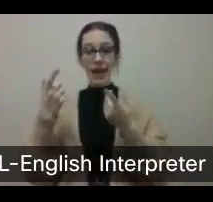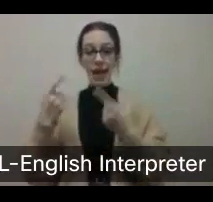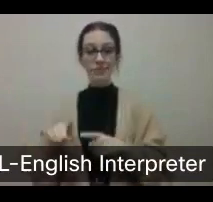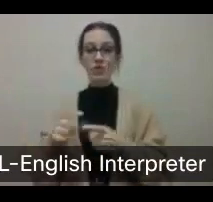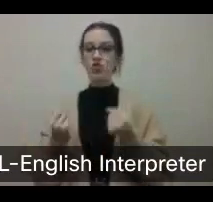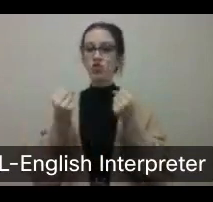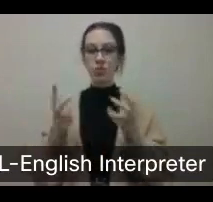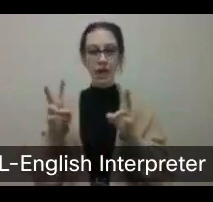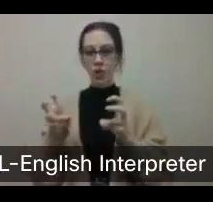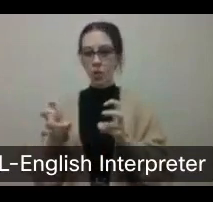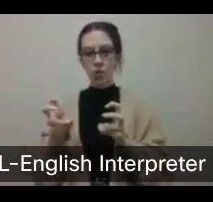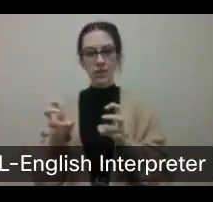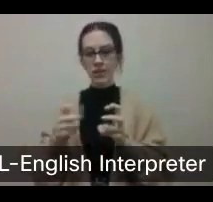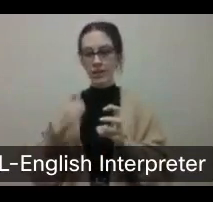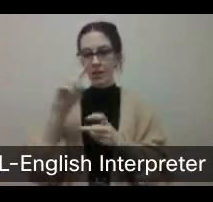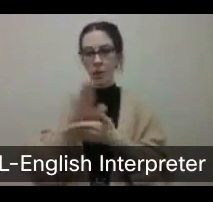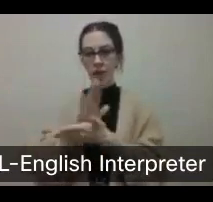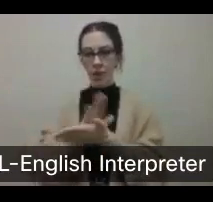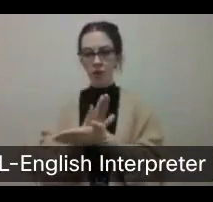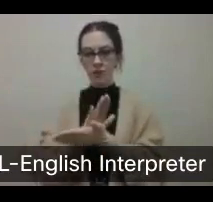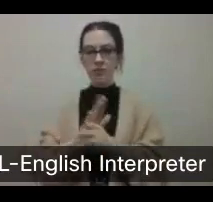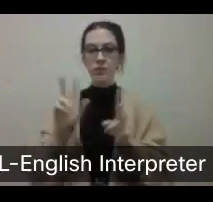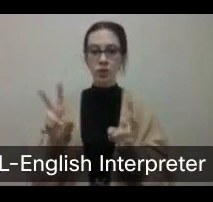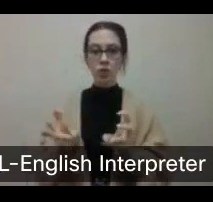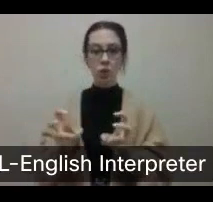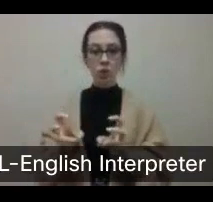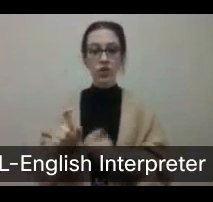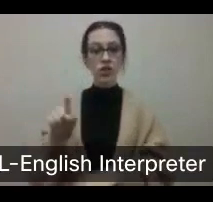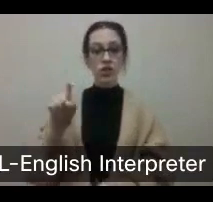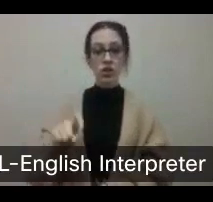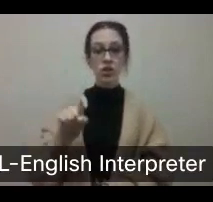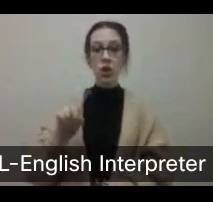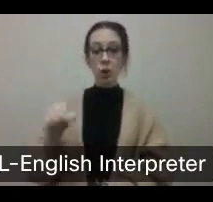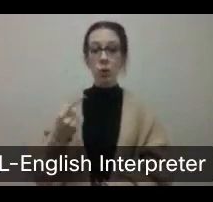of a paper. And then we have the the in-text citation.